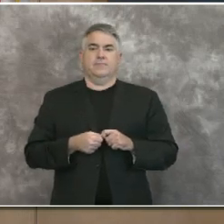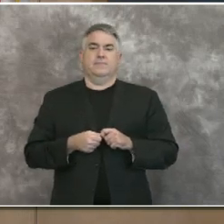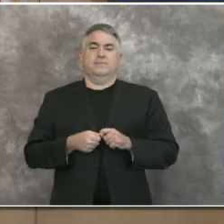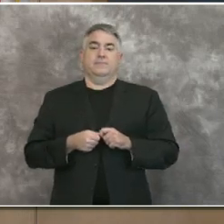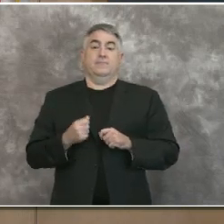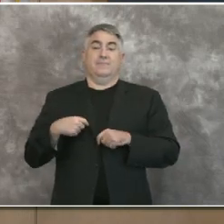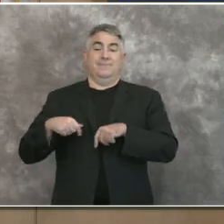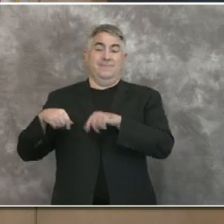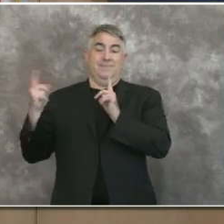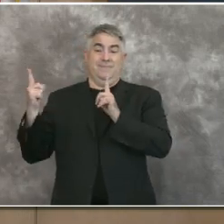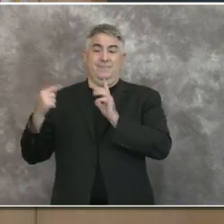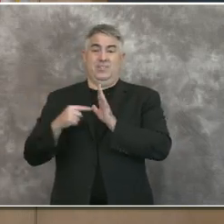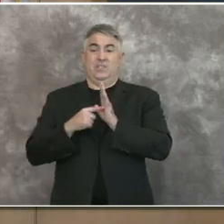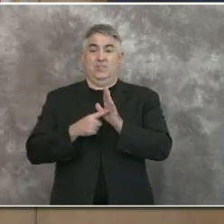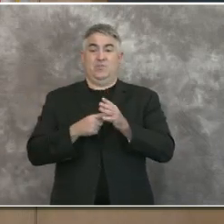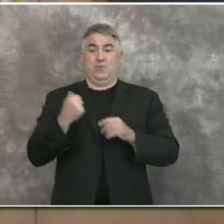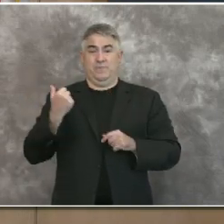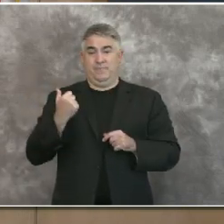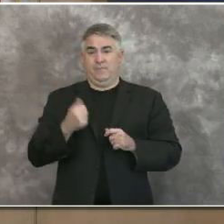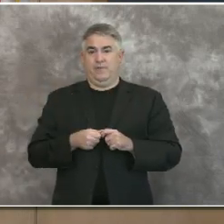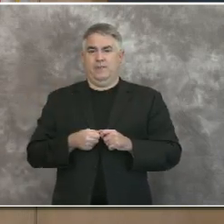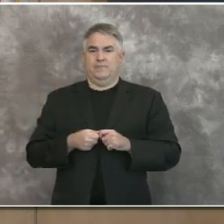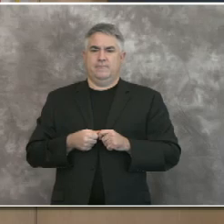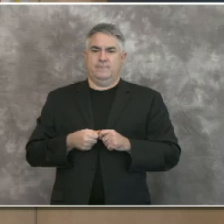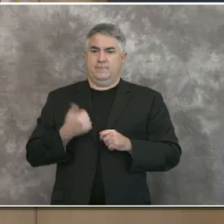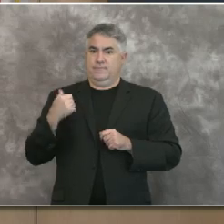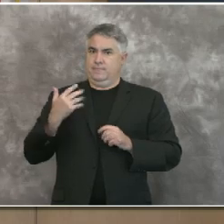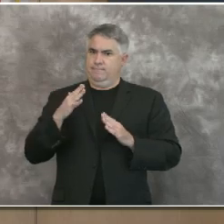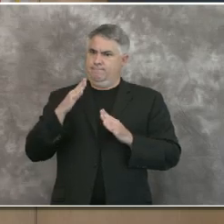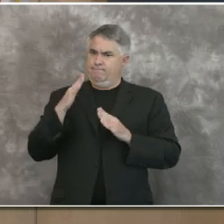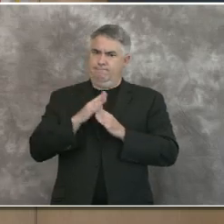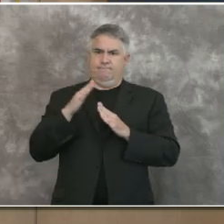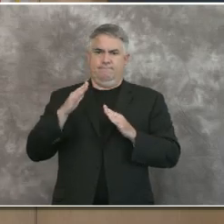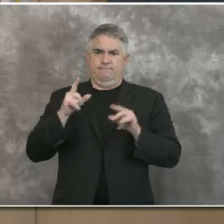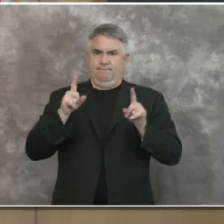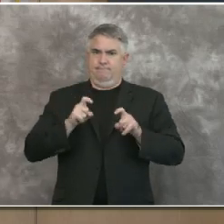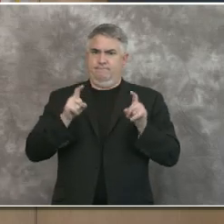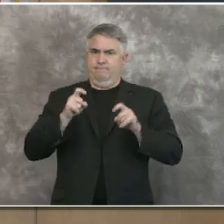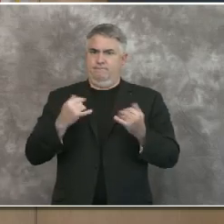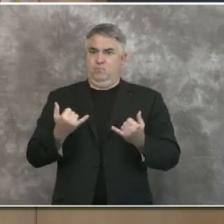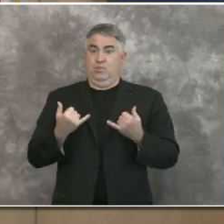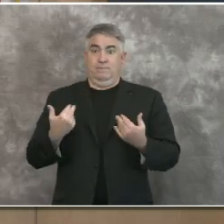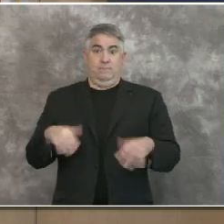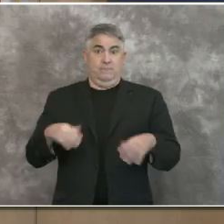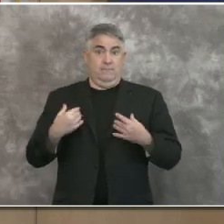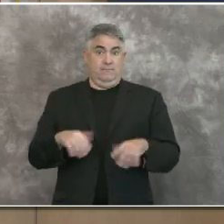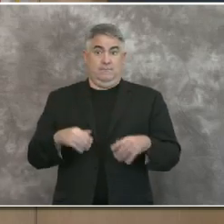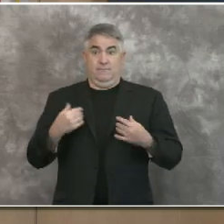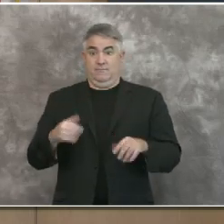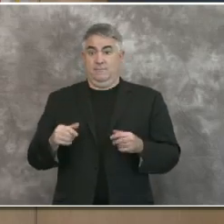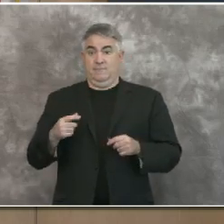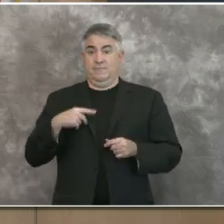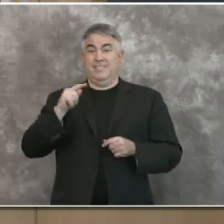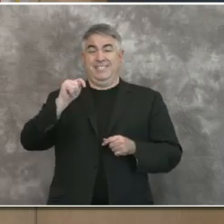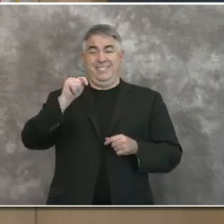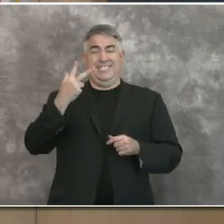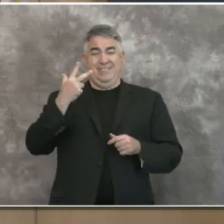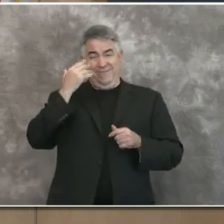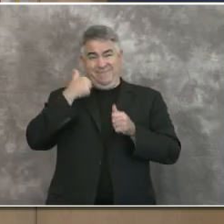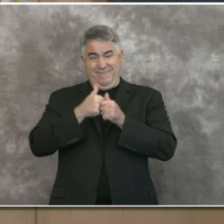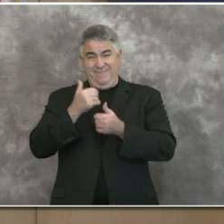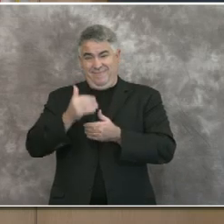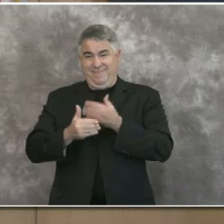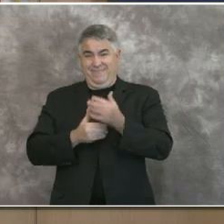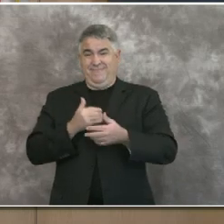our new single highest day testing totals. And I want to take a moment and commend our T3 staff and team led by Nick Mascione,